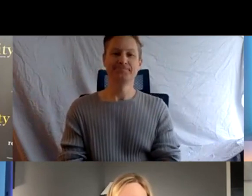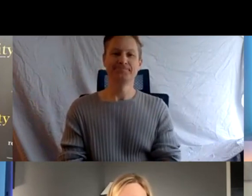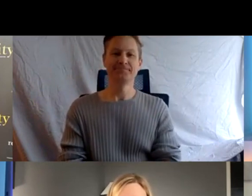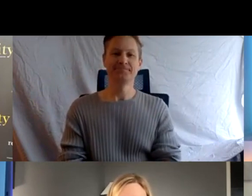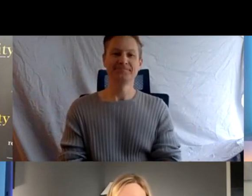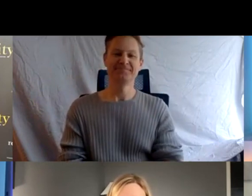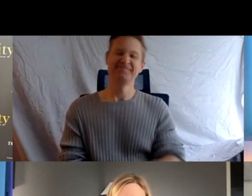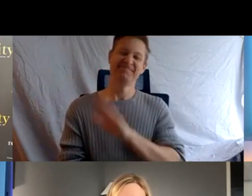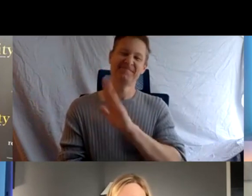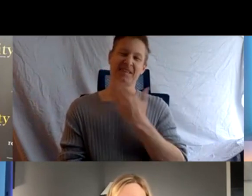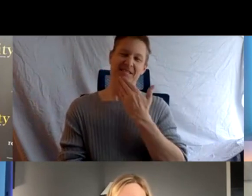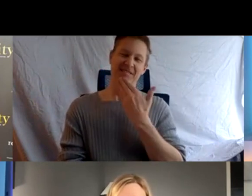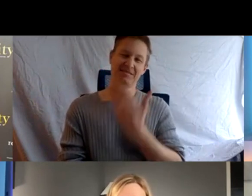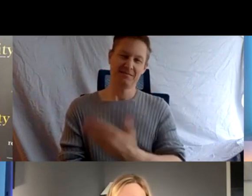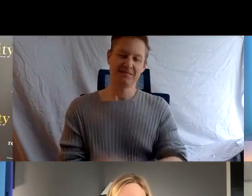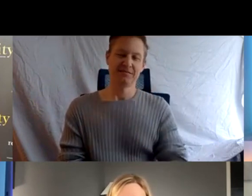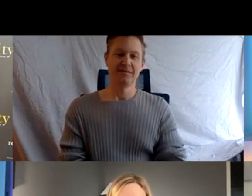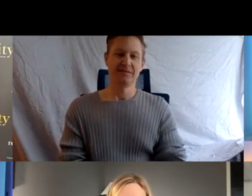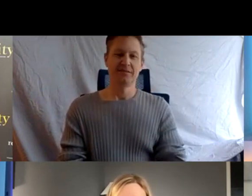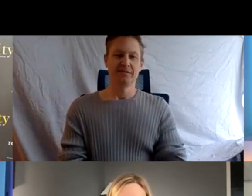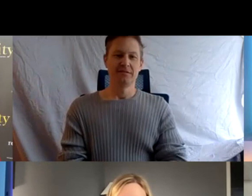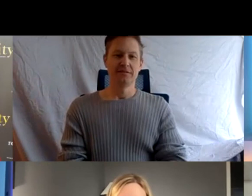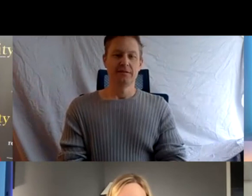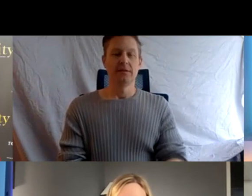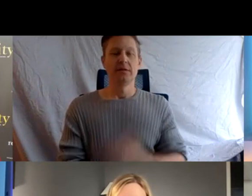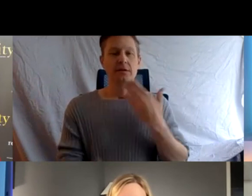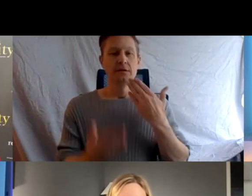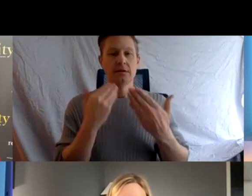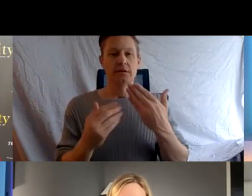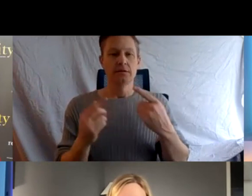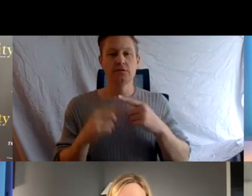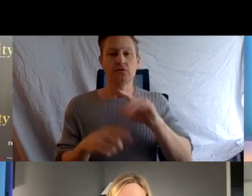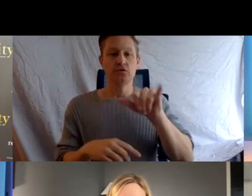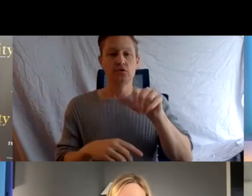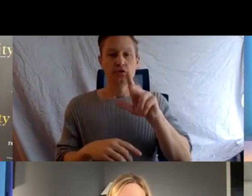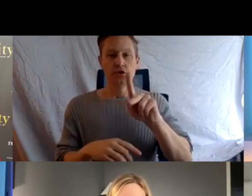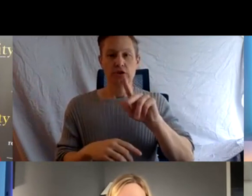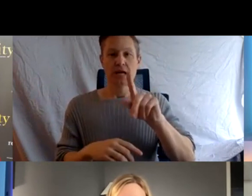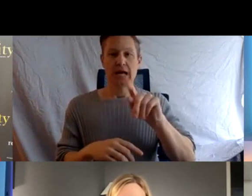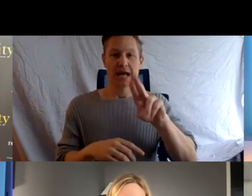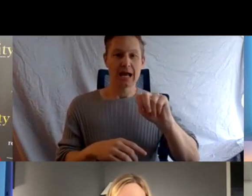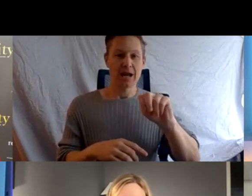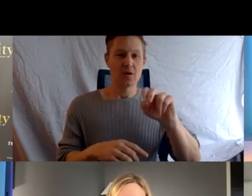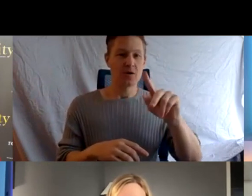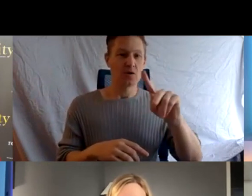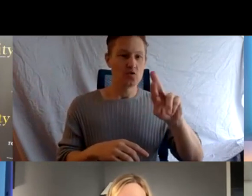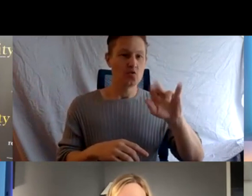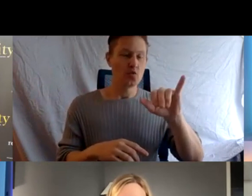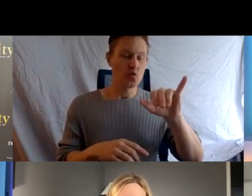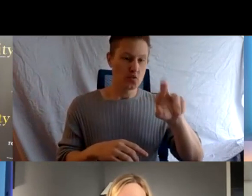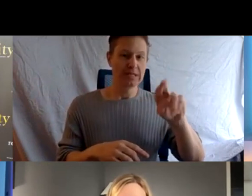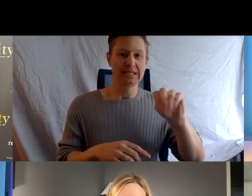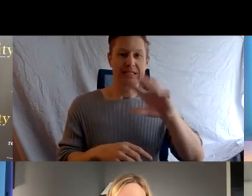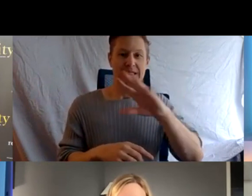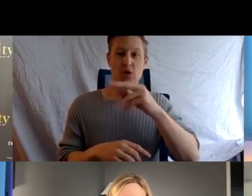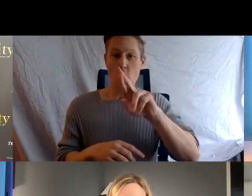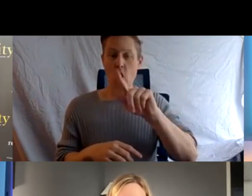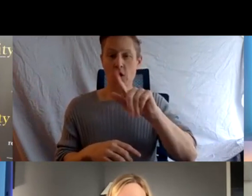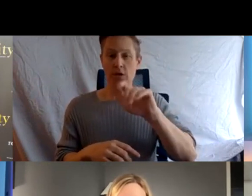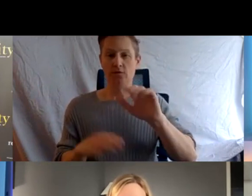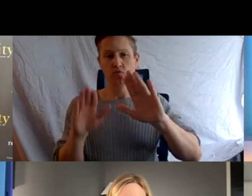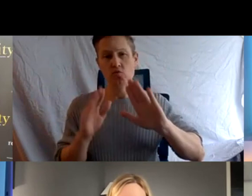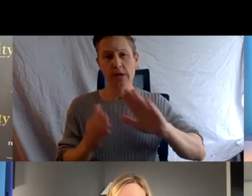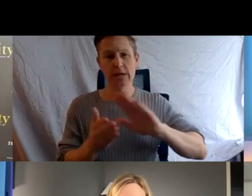Awesome. Thank you so much for that. Thank you so much to Jack, Karen, Kristen, and Hartley. This was such a great conversation.